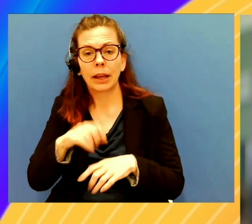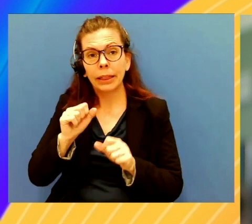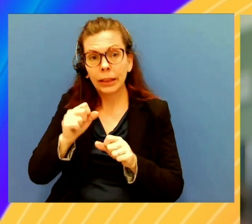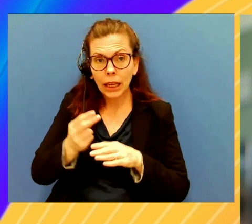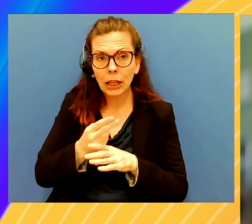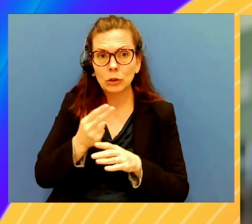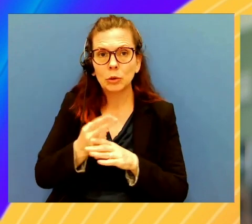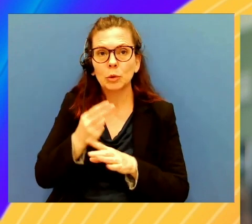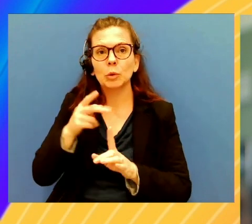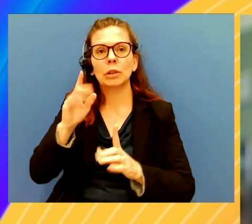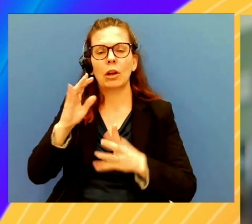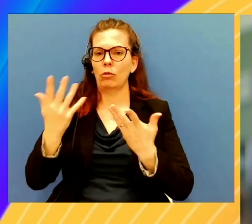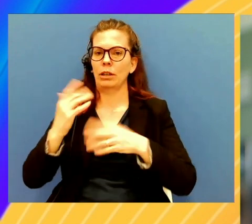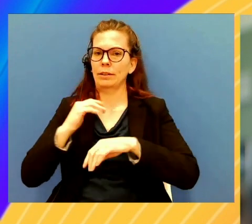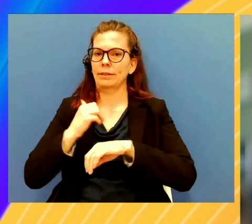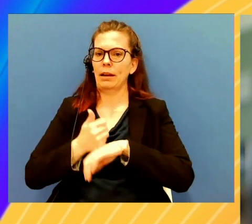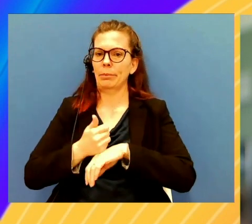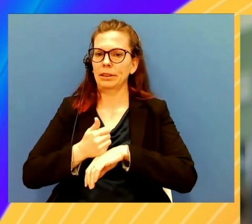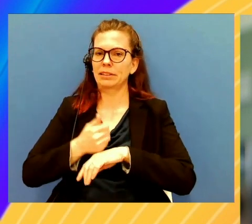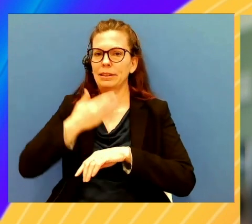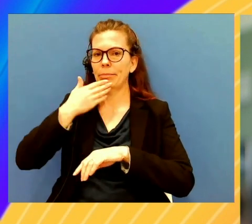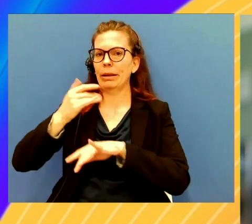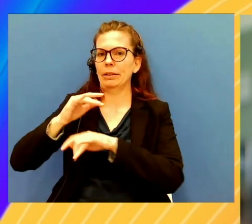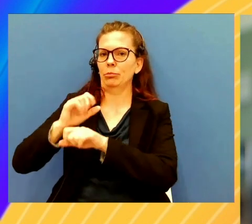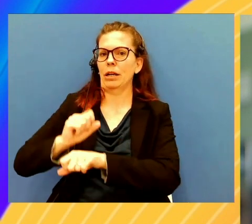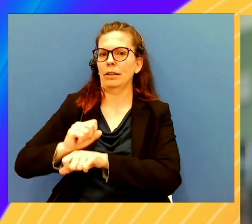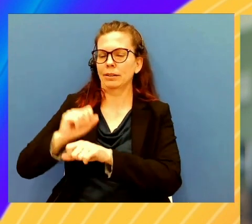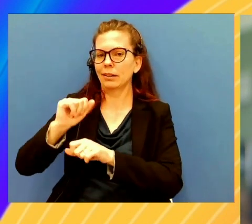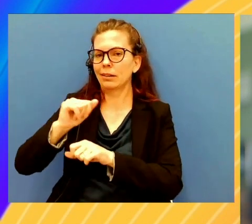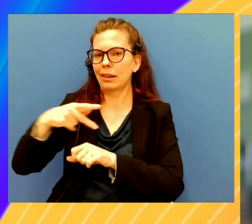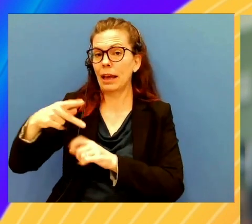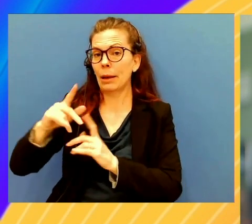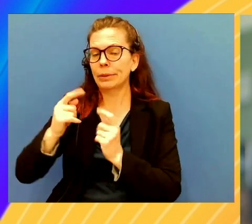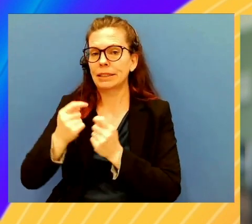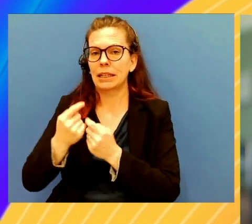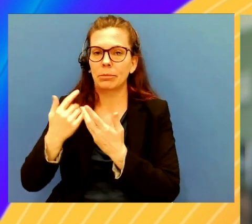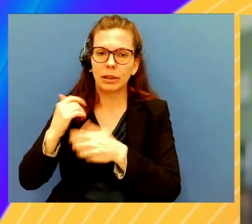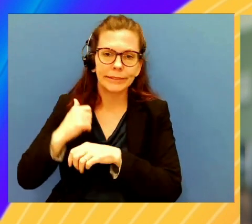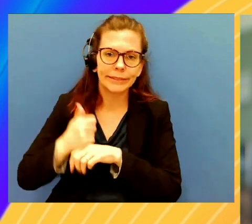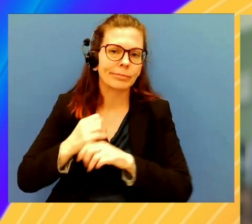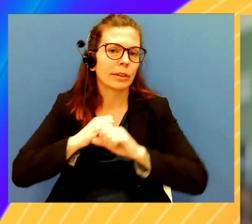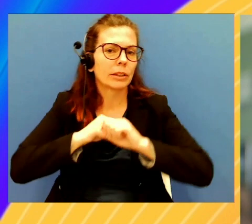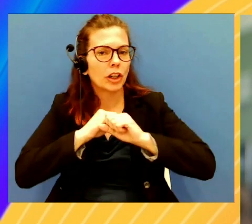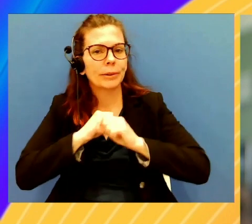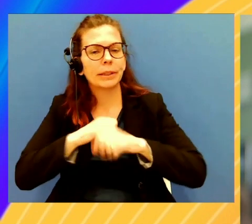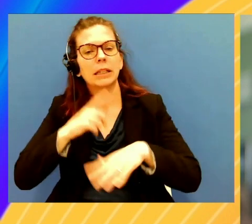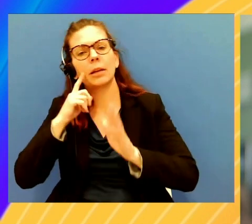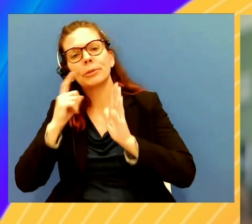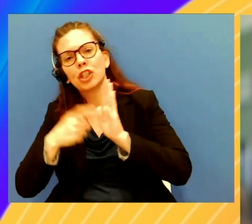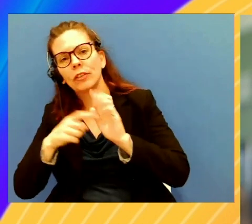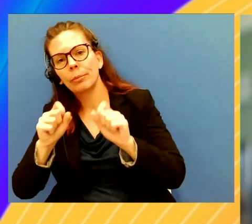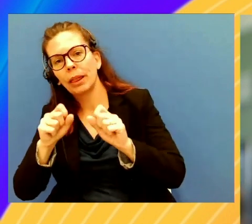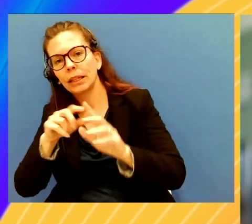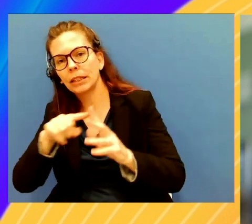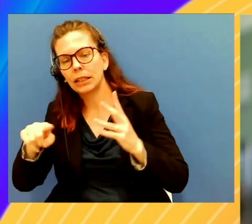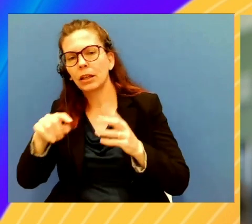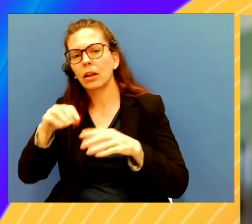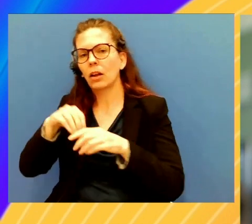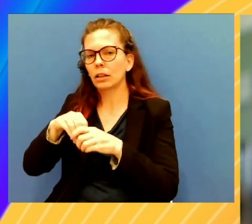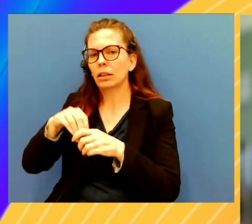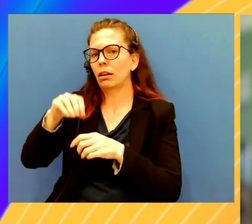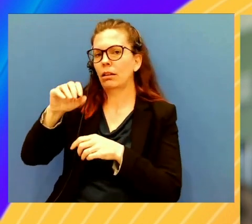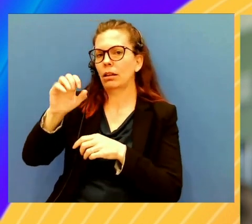the already established best practices that the application teams have done in terms of security, observability, et cetera, on EKS